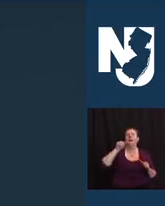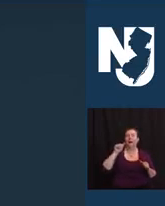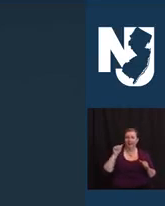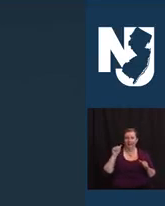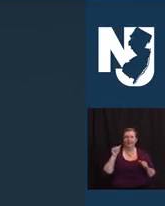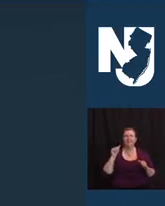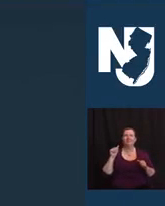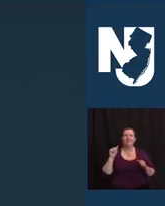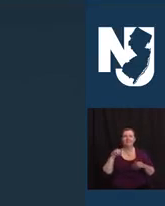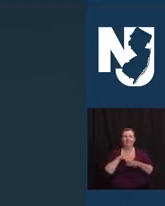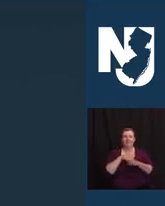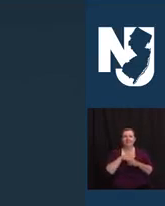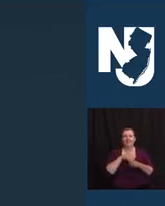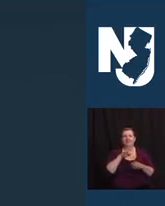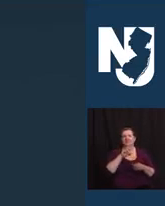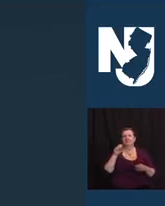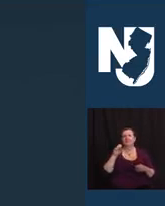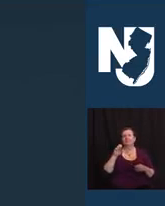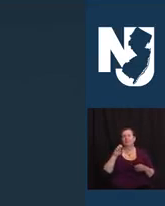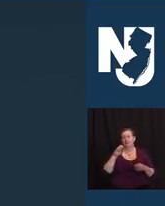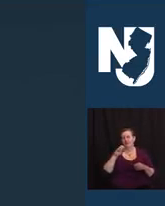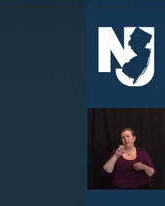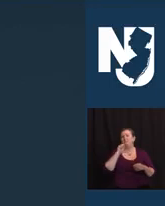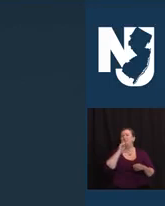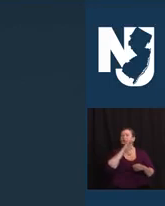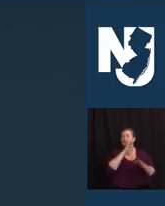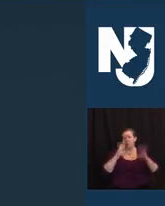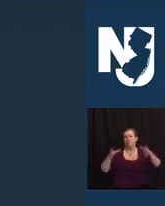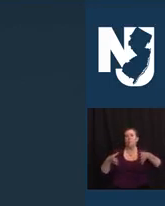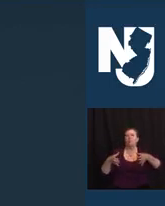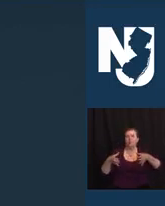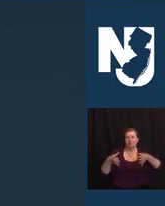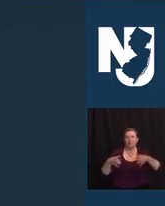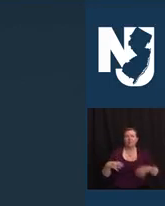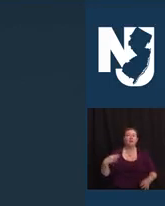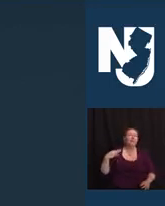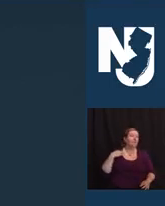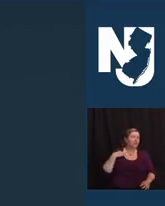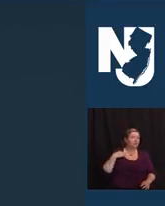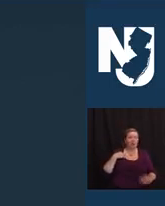in Rutherford, and was a regular volunteer at the Bergen County Animal Shelter.